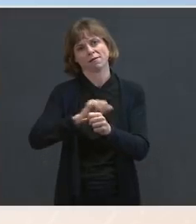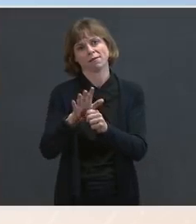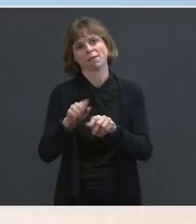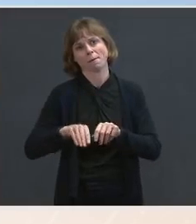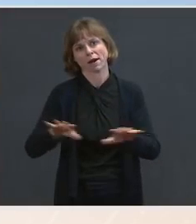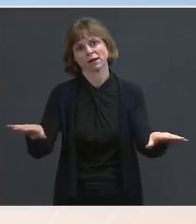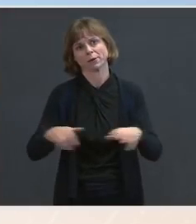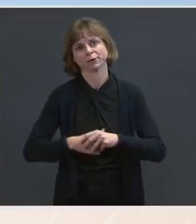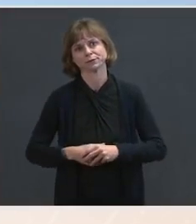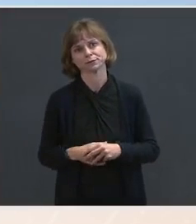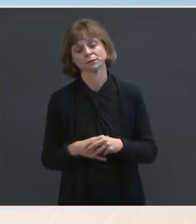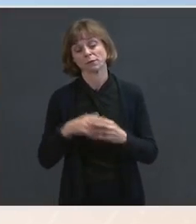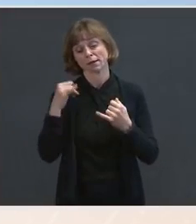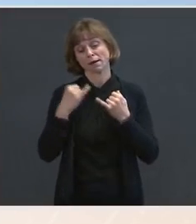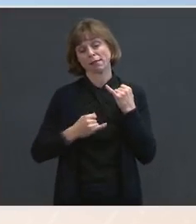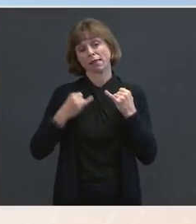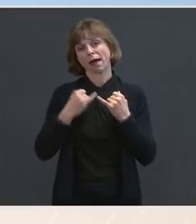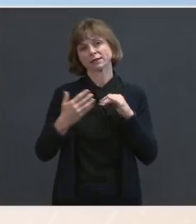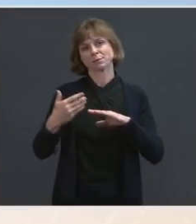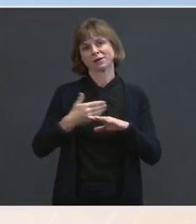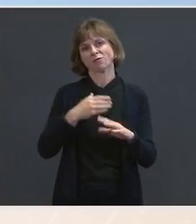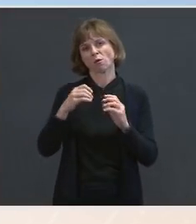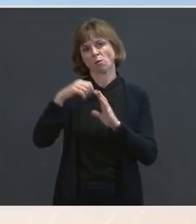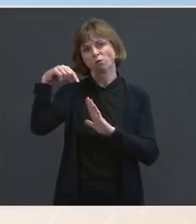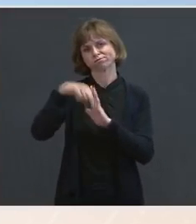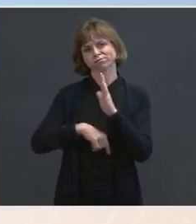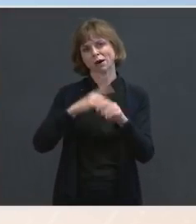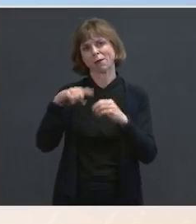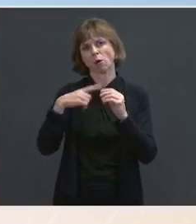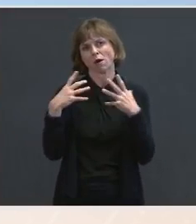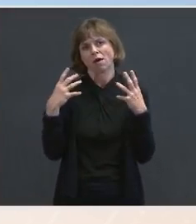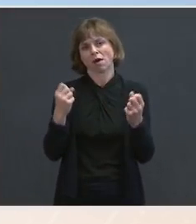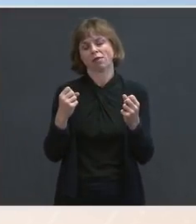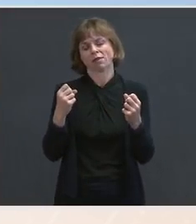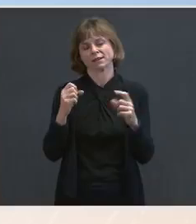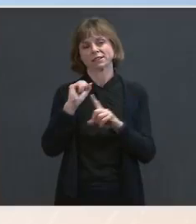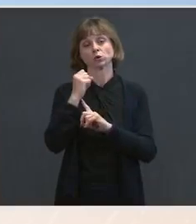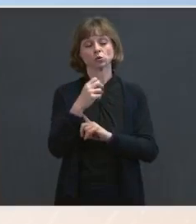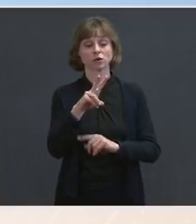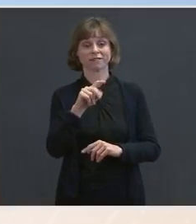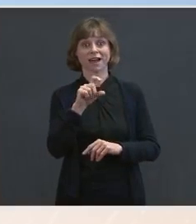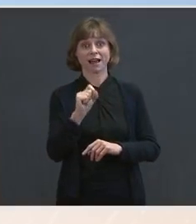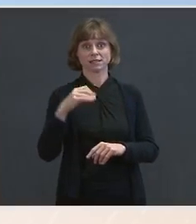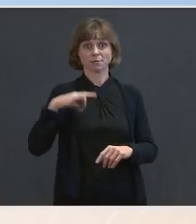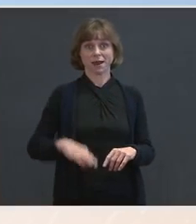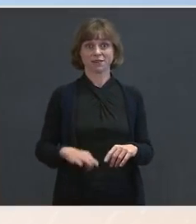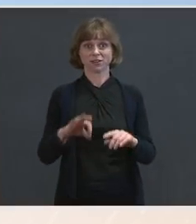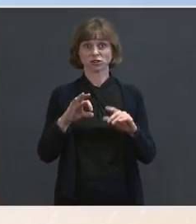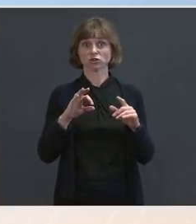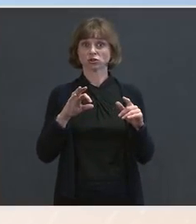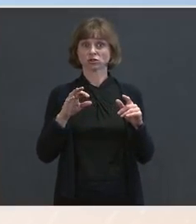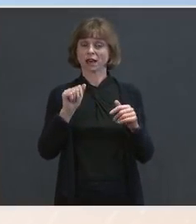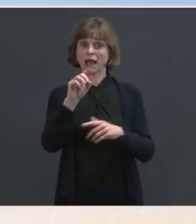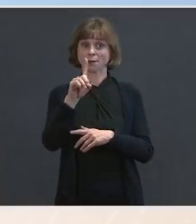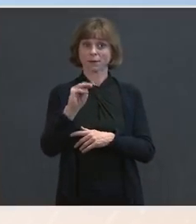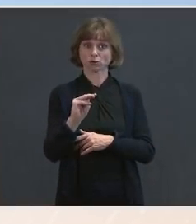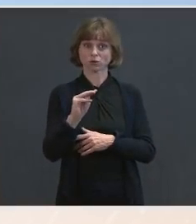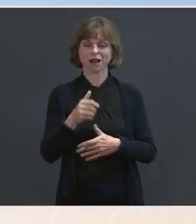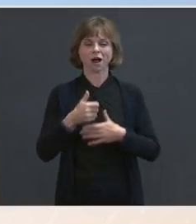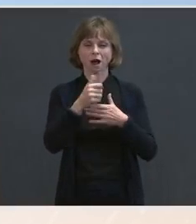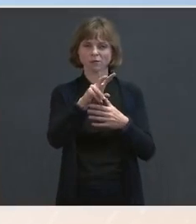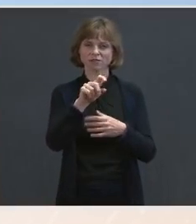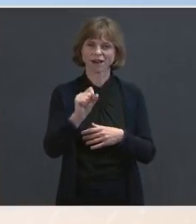detail on the health situation, the Veterans Benefits Administration continues to help veterans cope with the economic impact of the